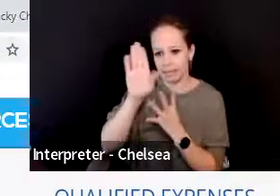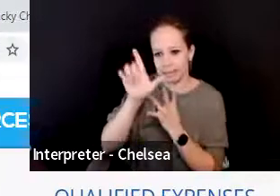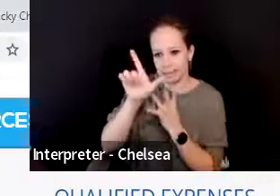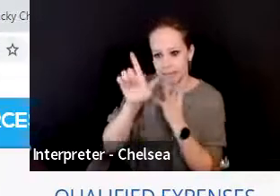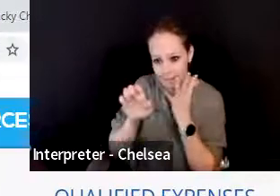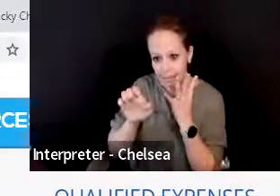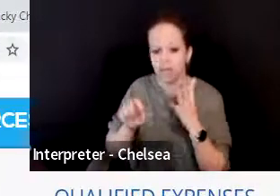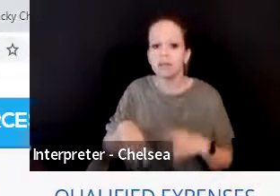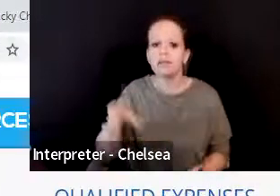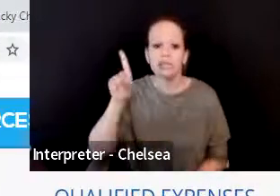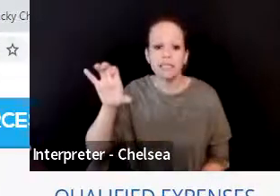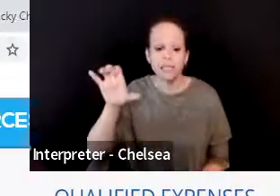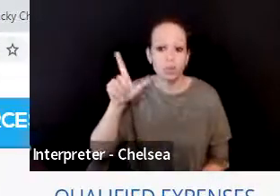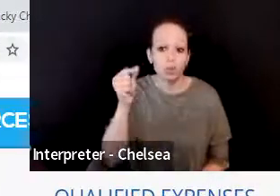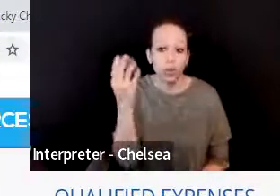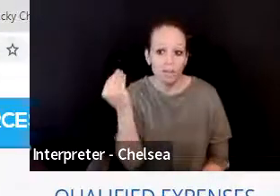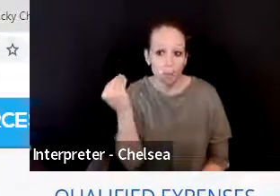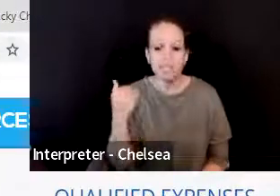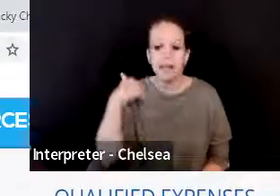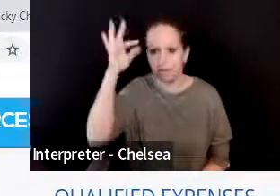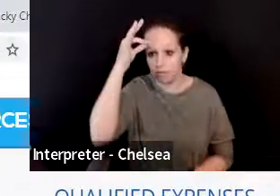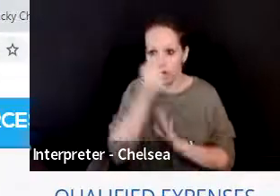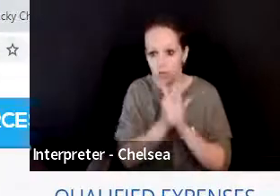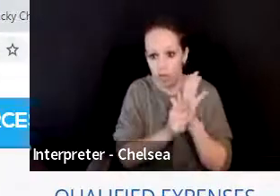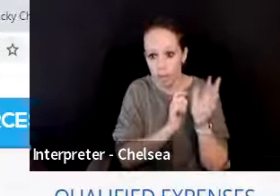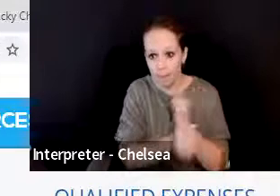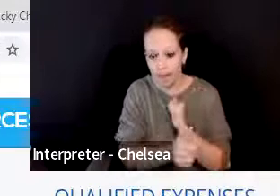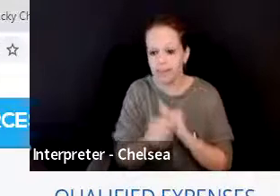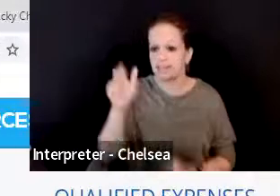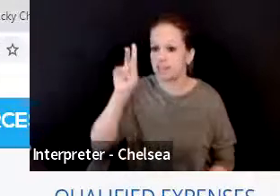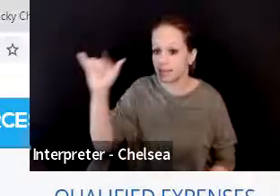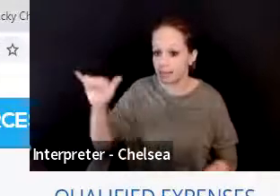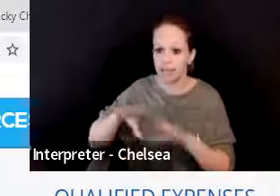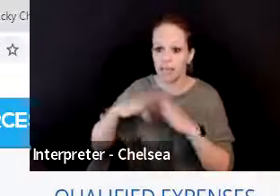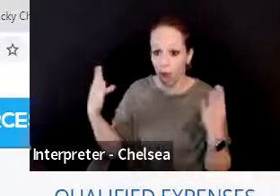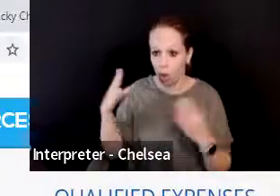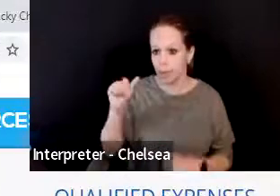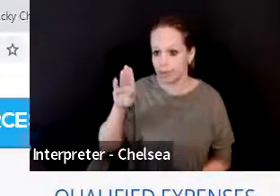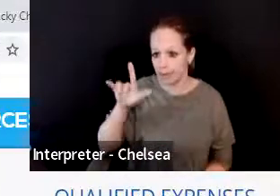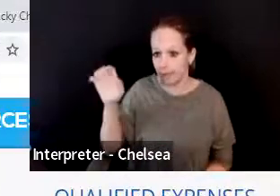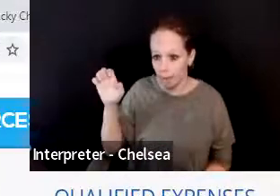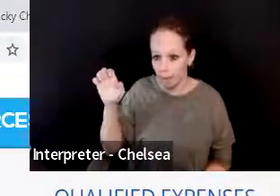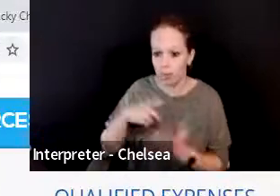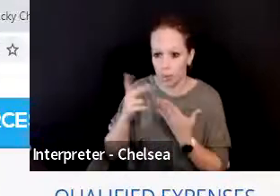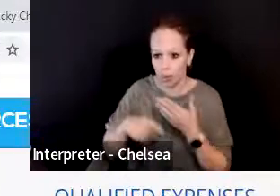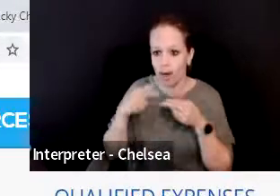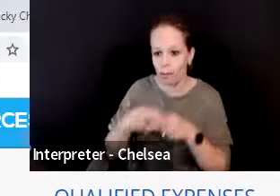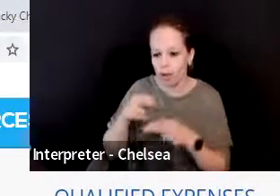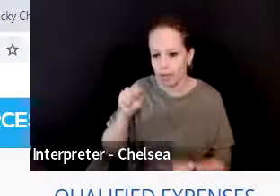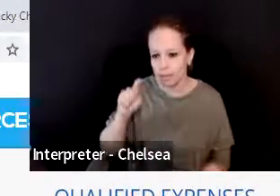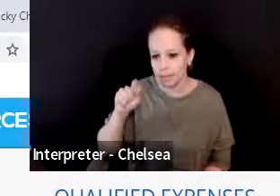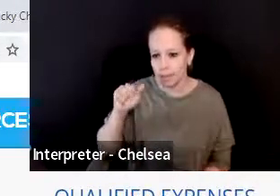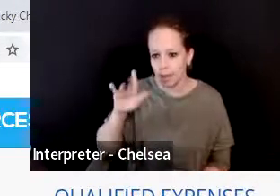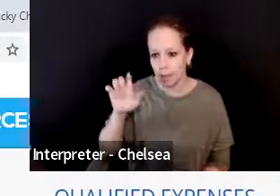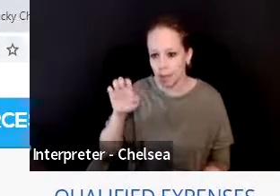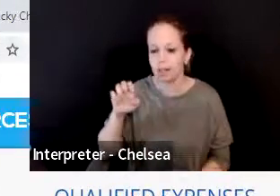in December of 2014, and Kentucky opened its ABLE program called Stable